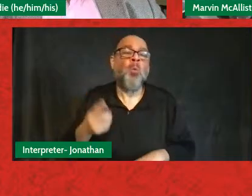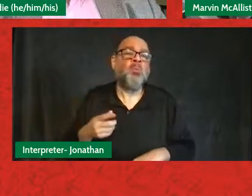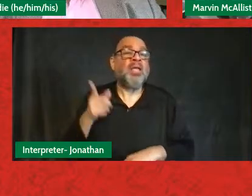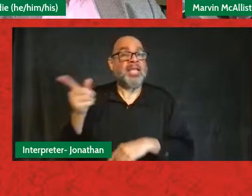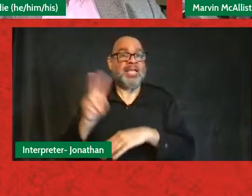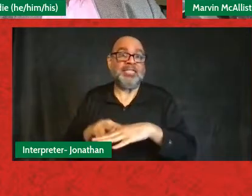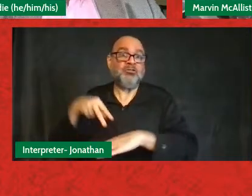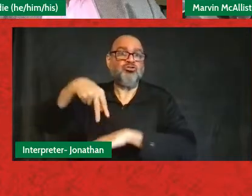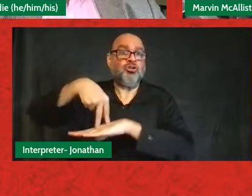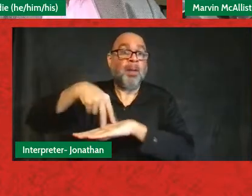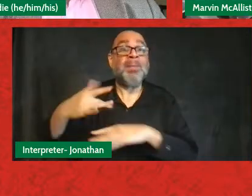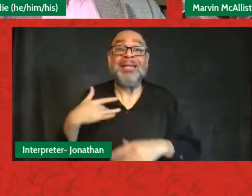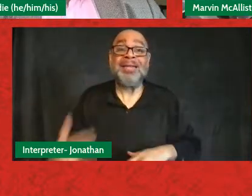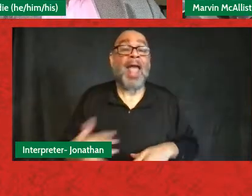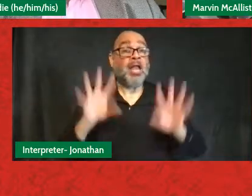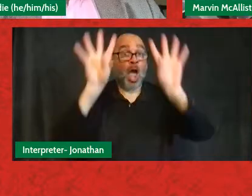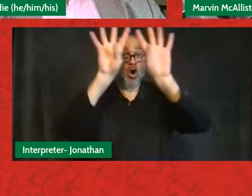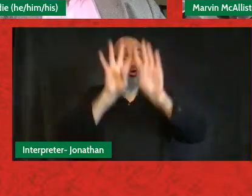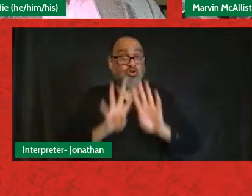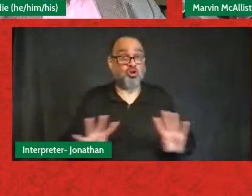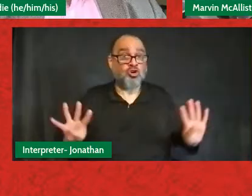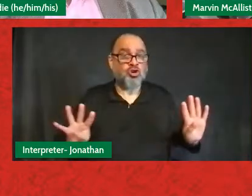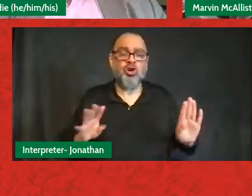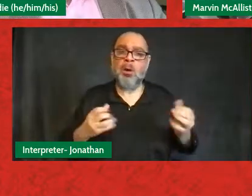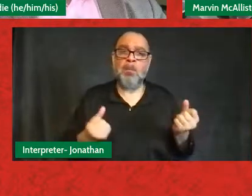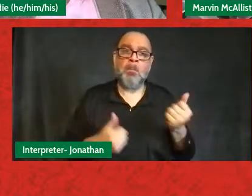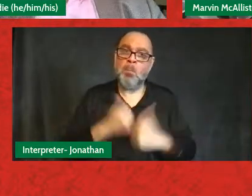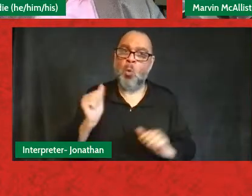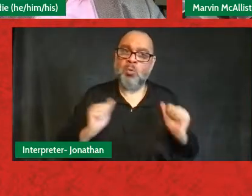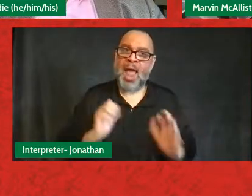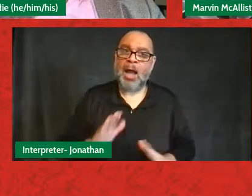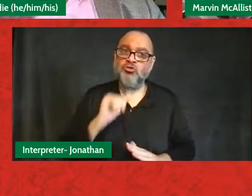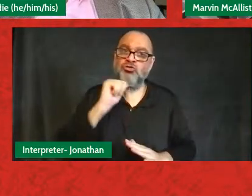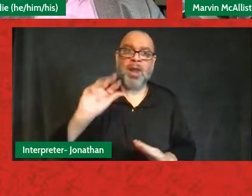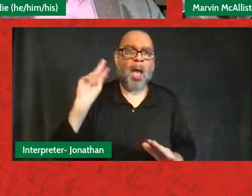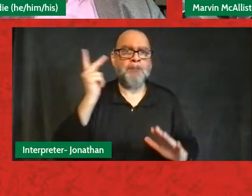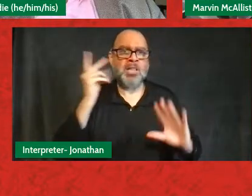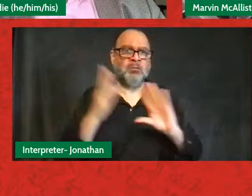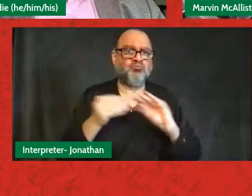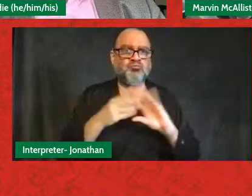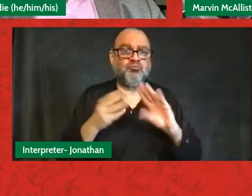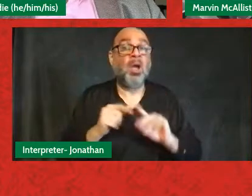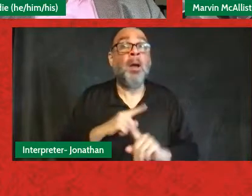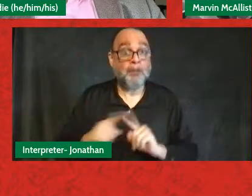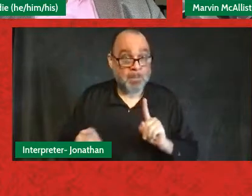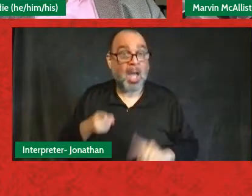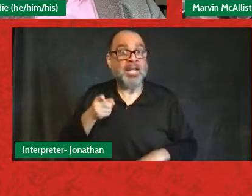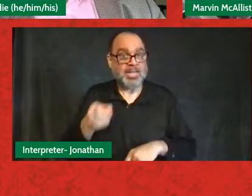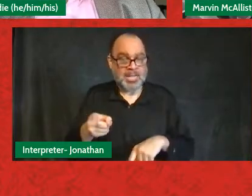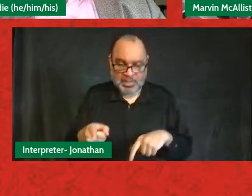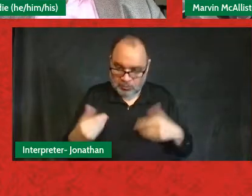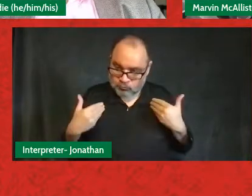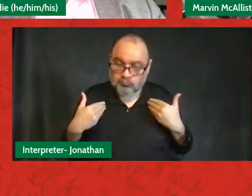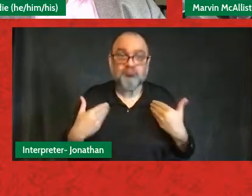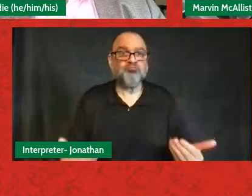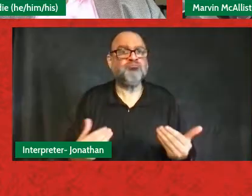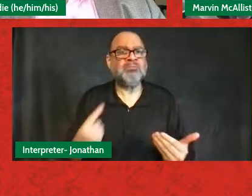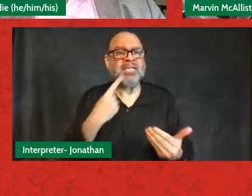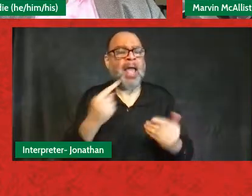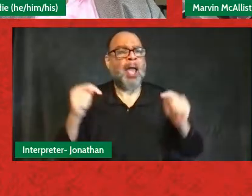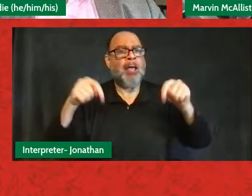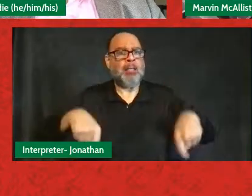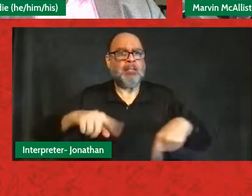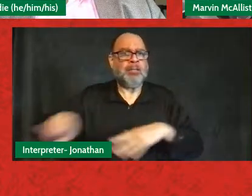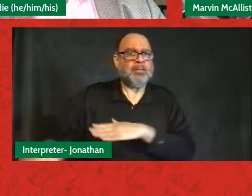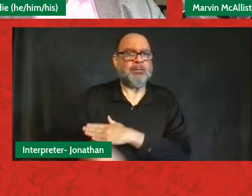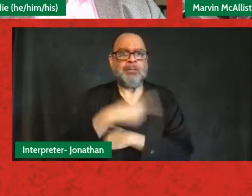know, they don't get political, you know? But he got political and he made an impassioned speech about how this day needed to come and